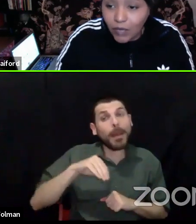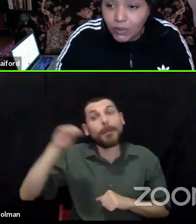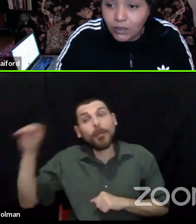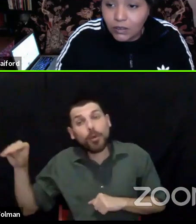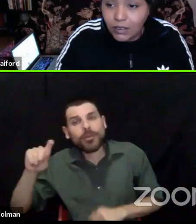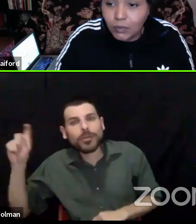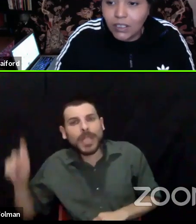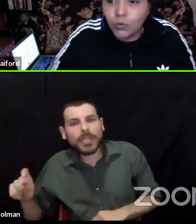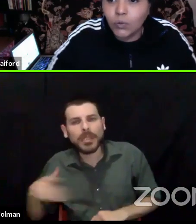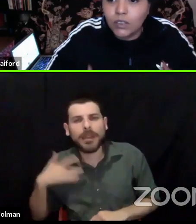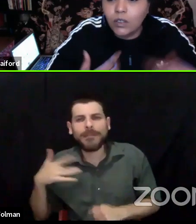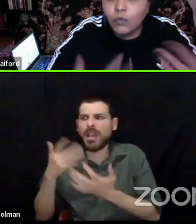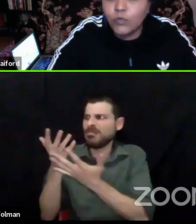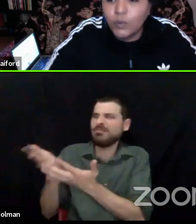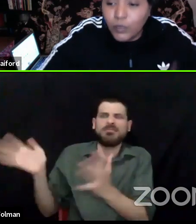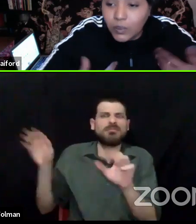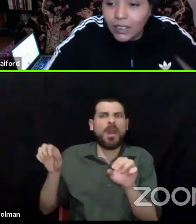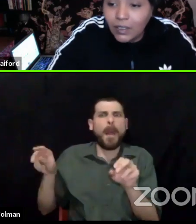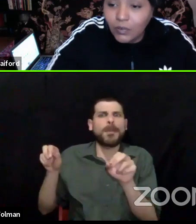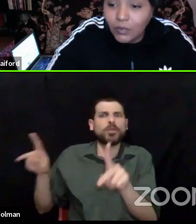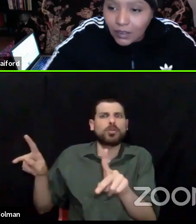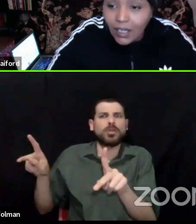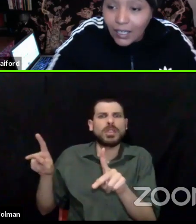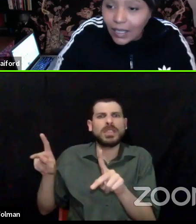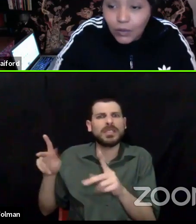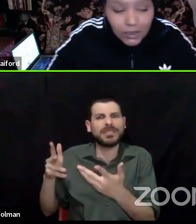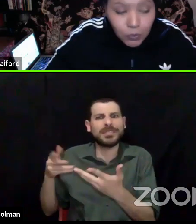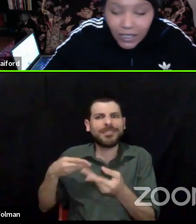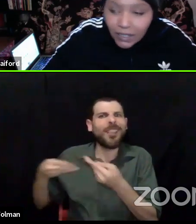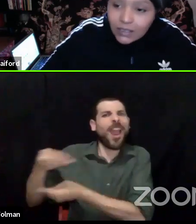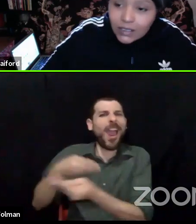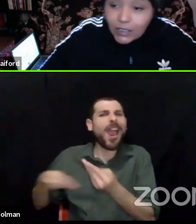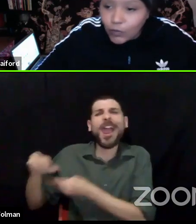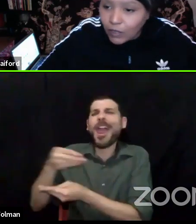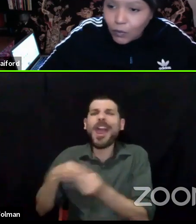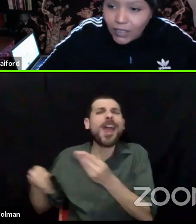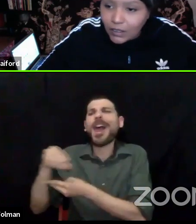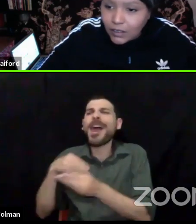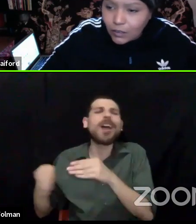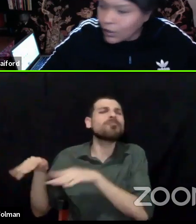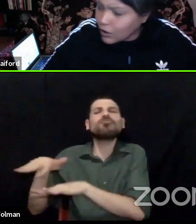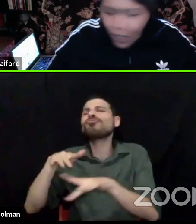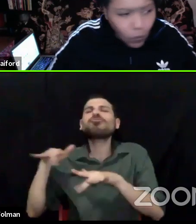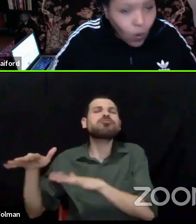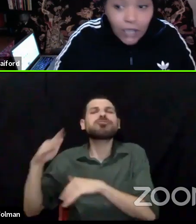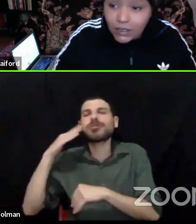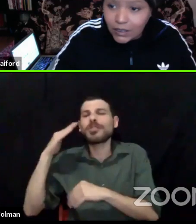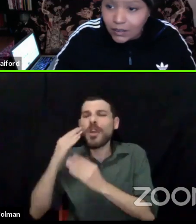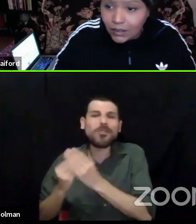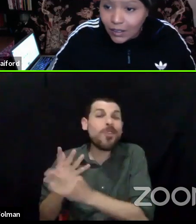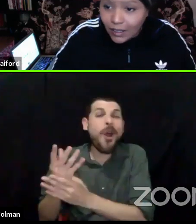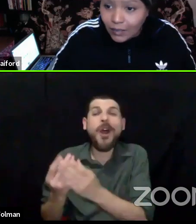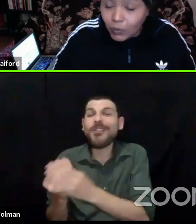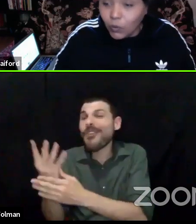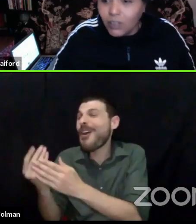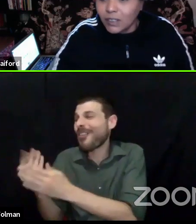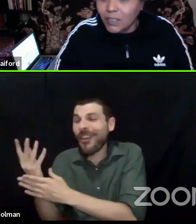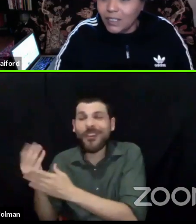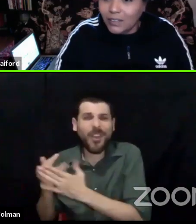of opportunities because we were so fruitful and giving. And that was just planting seeds for everybody else to grow. So I'm watching